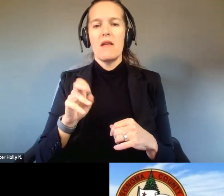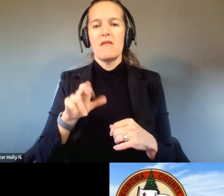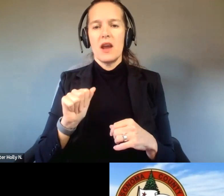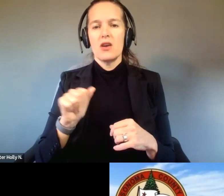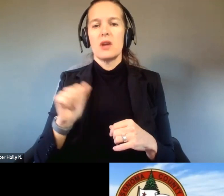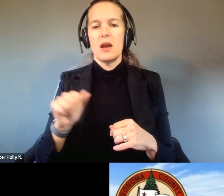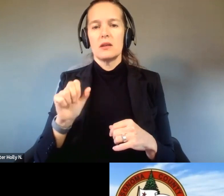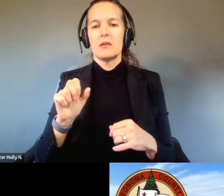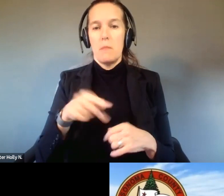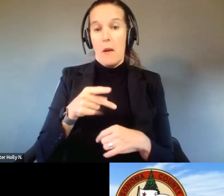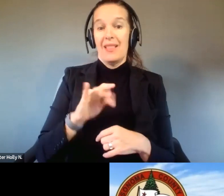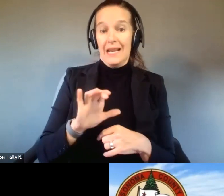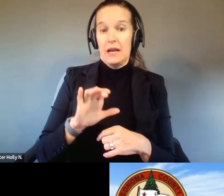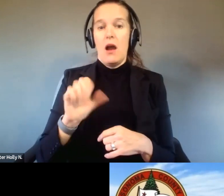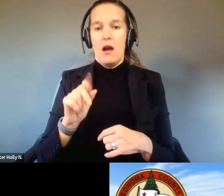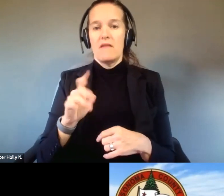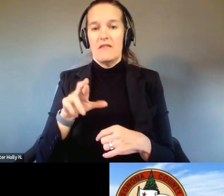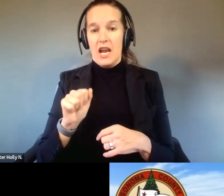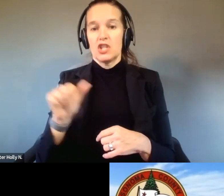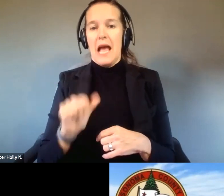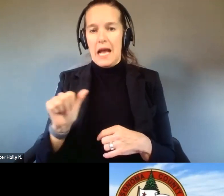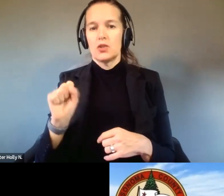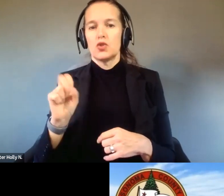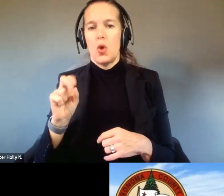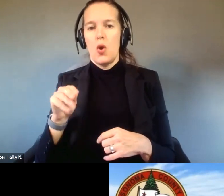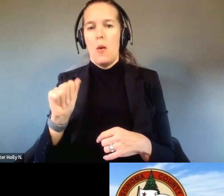sonoma-county.org. That's public affairs at